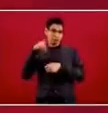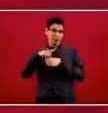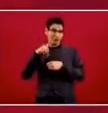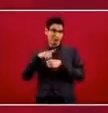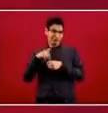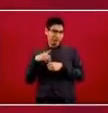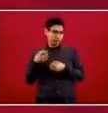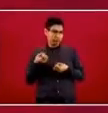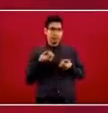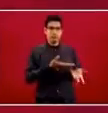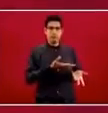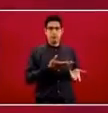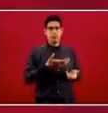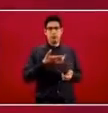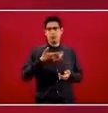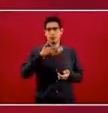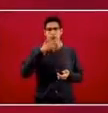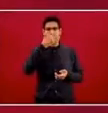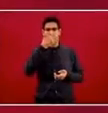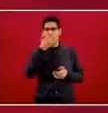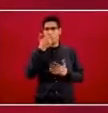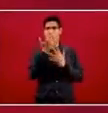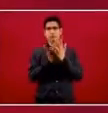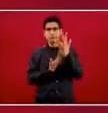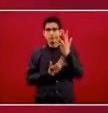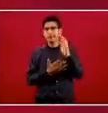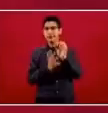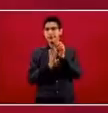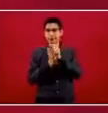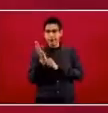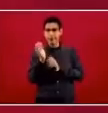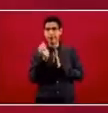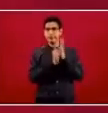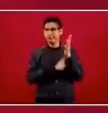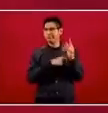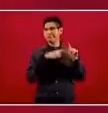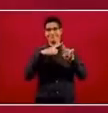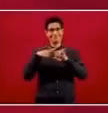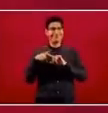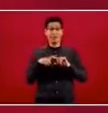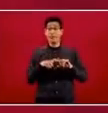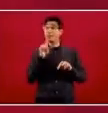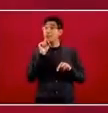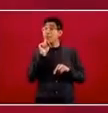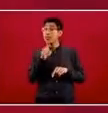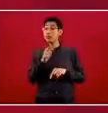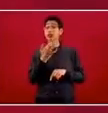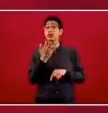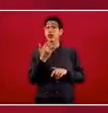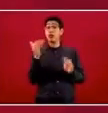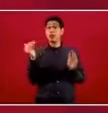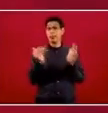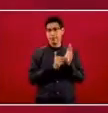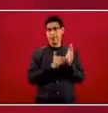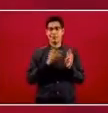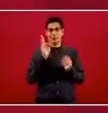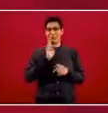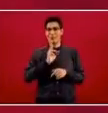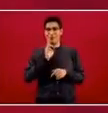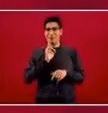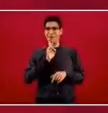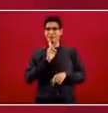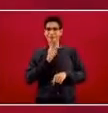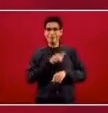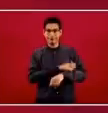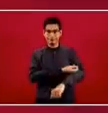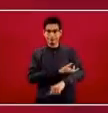we had a donation, we had a massive shipment that arrived this morning of 50,000 tests, and also face masks